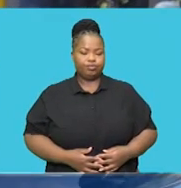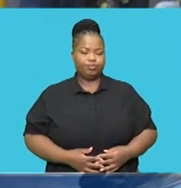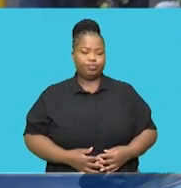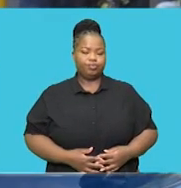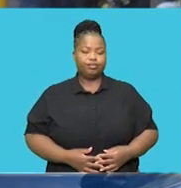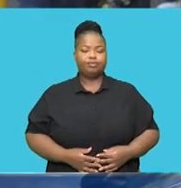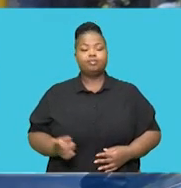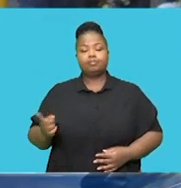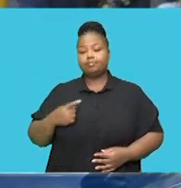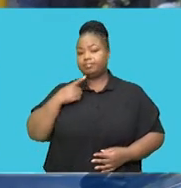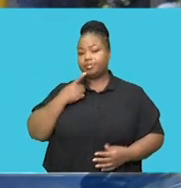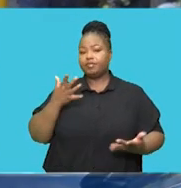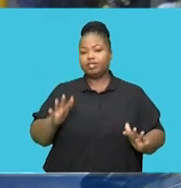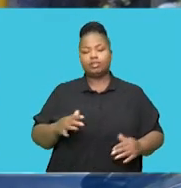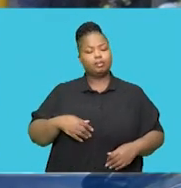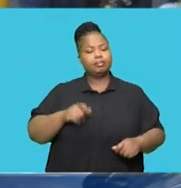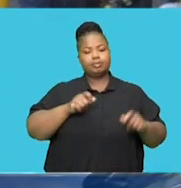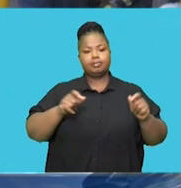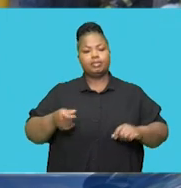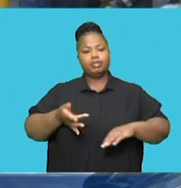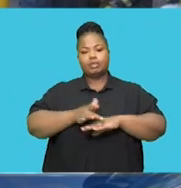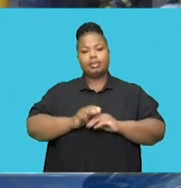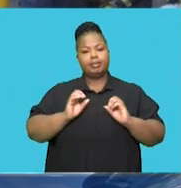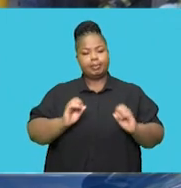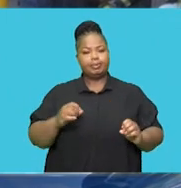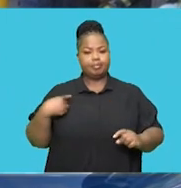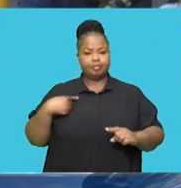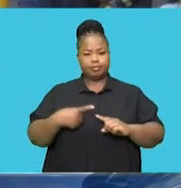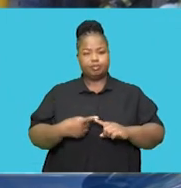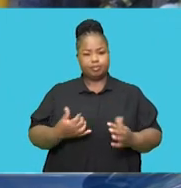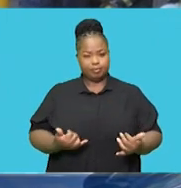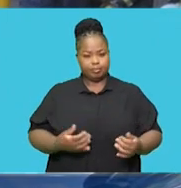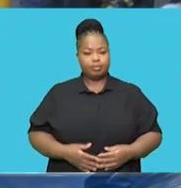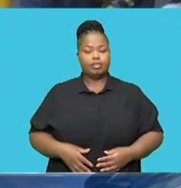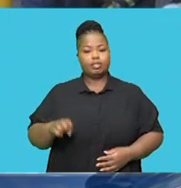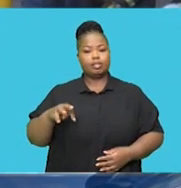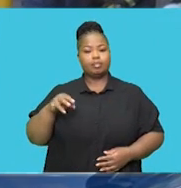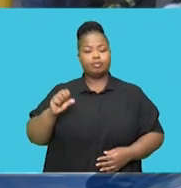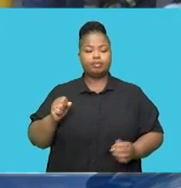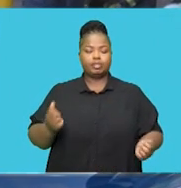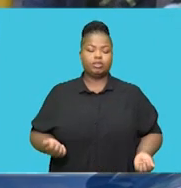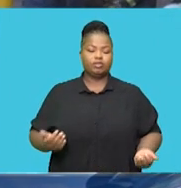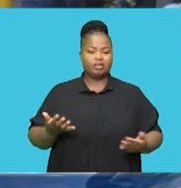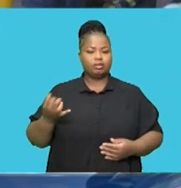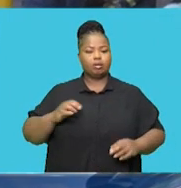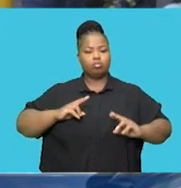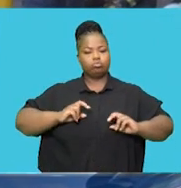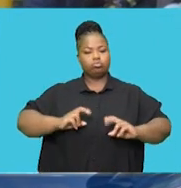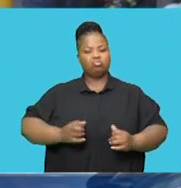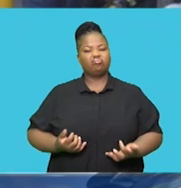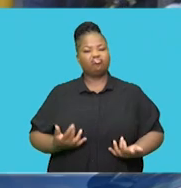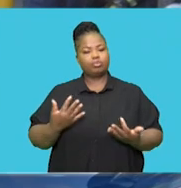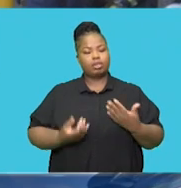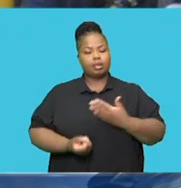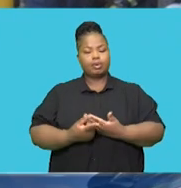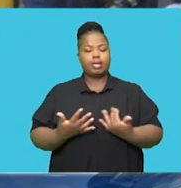She has said already that there's been no fatalities up to this point. The EMS services are still investigating the fire and they